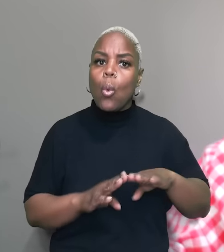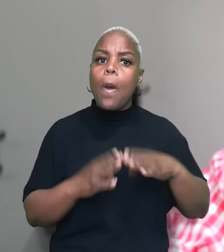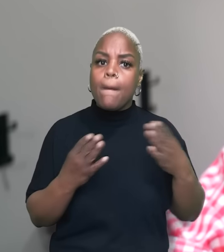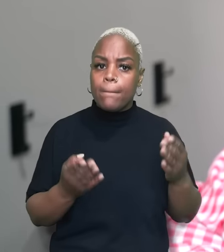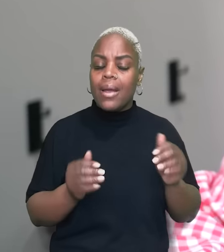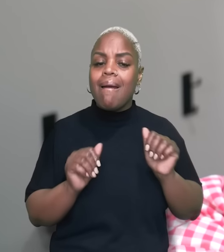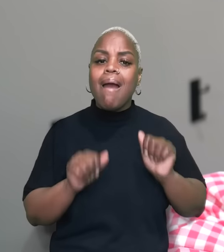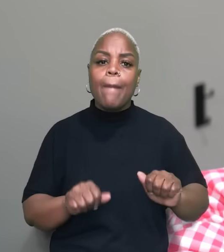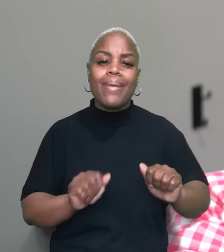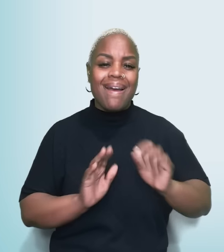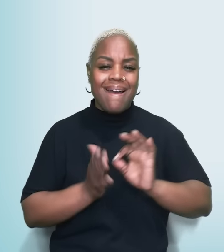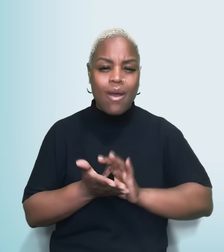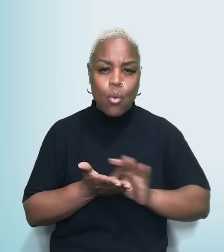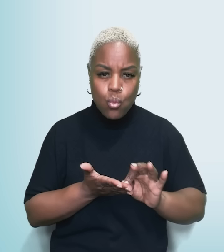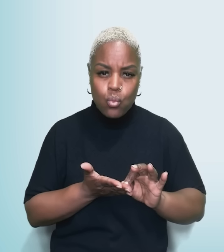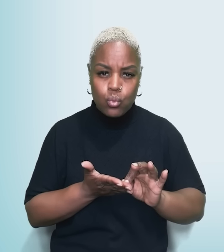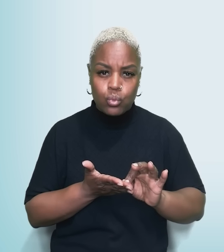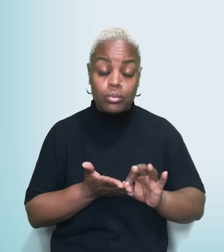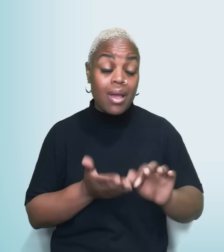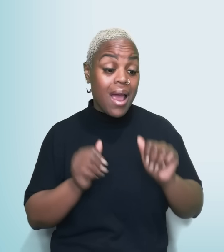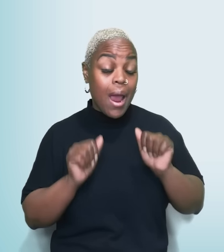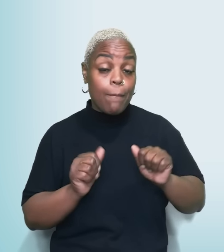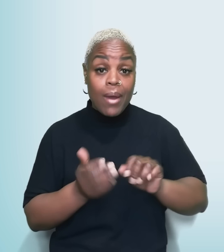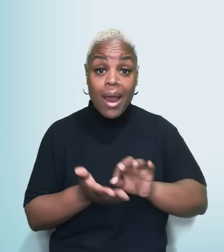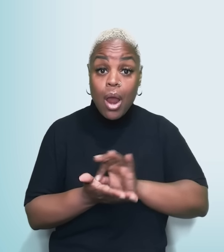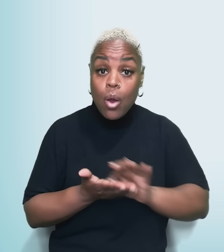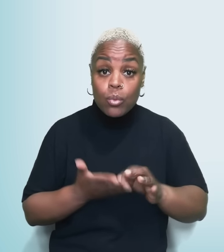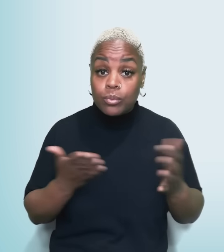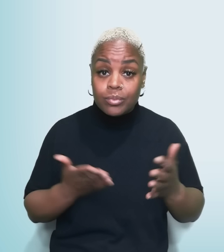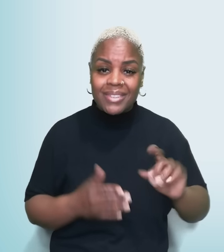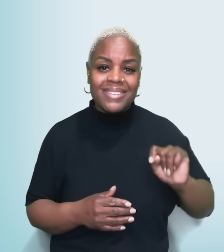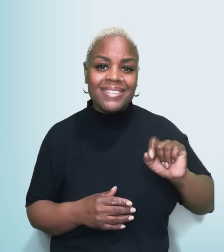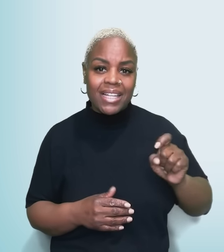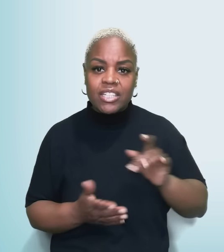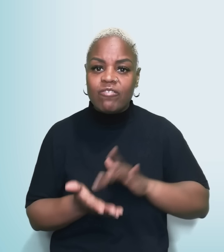open an ABLE account. ABLE accounts are